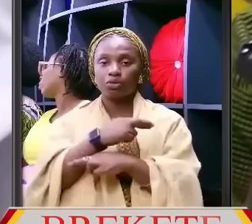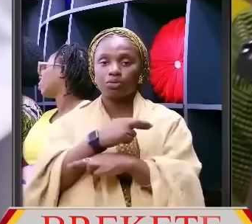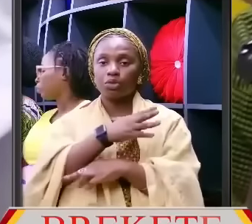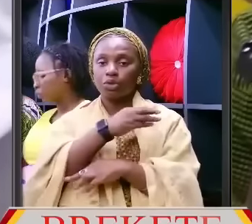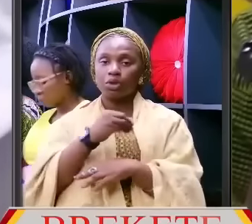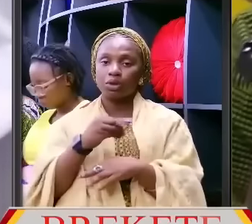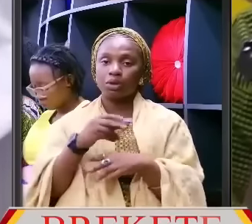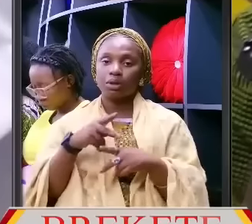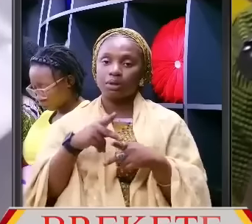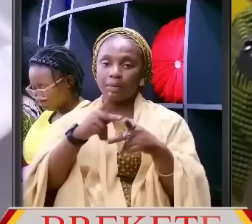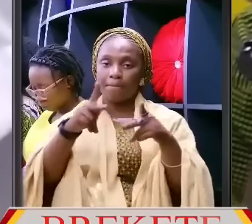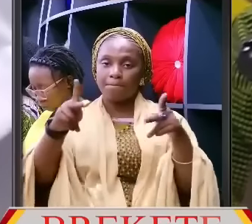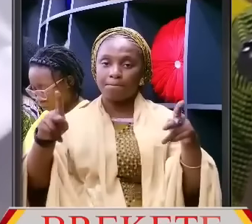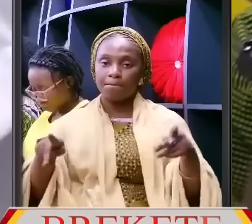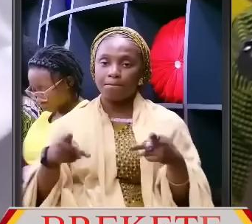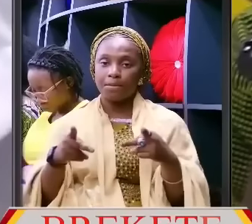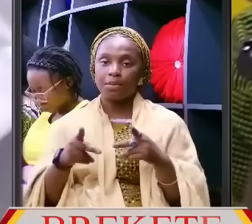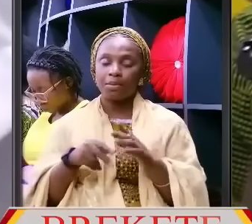father.